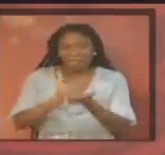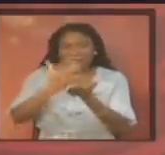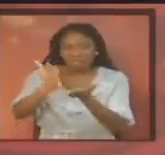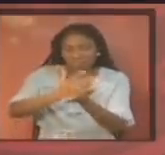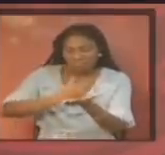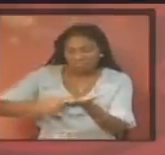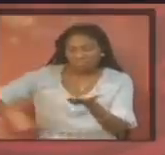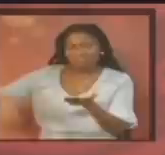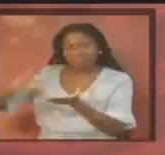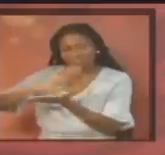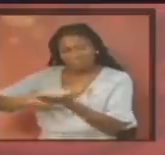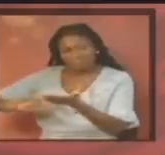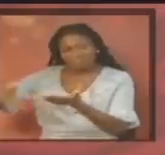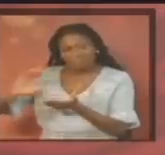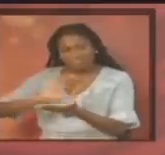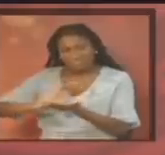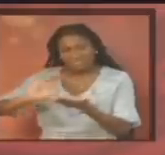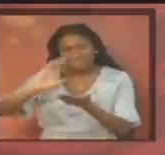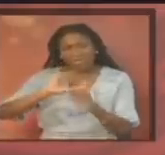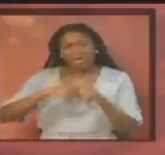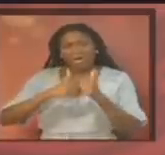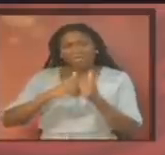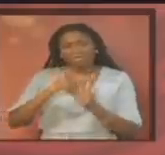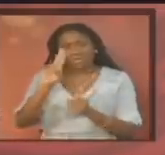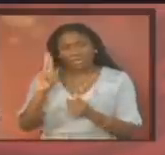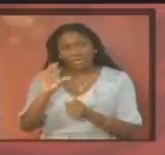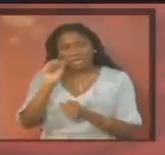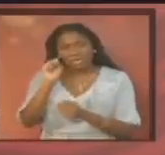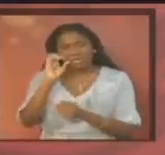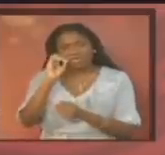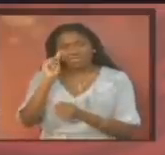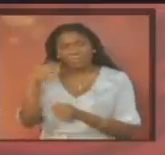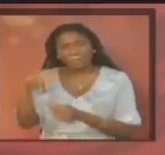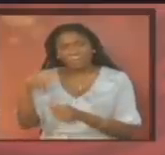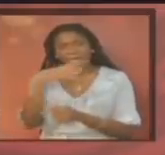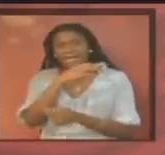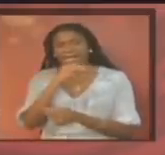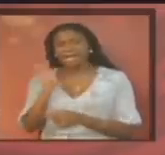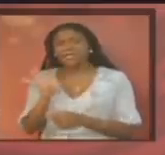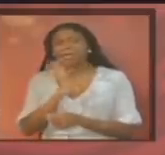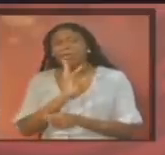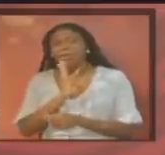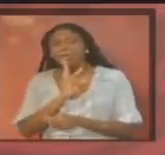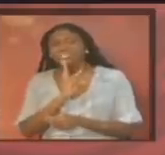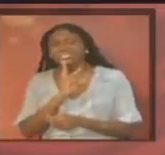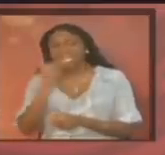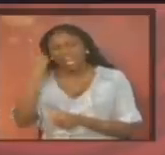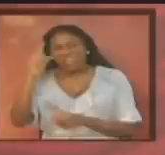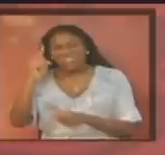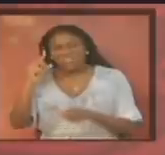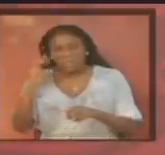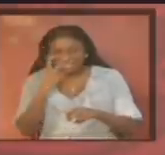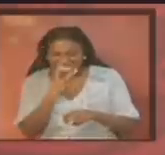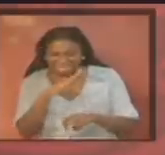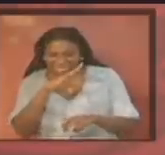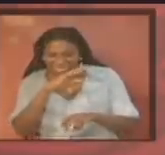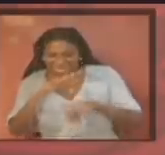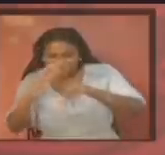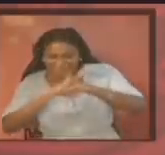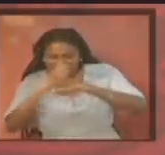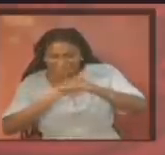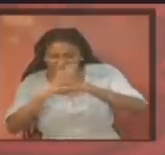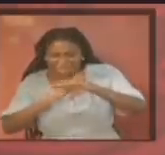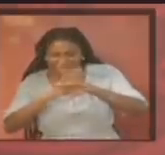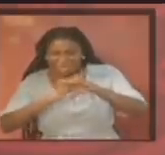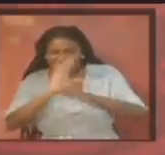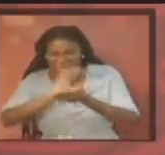objects. Cleaning works by using soap and water to physically remove the germs from the surface. It does not